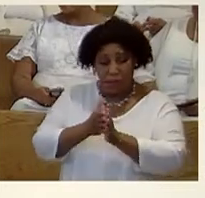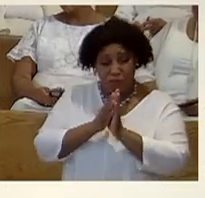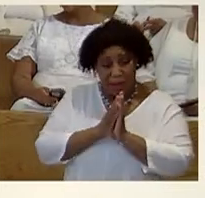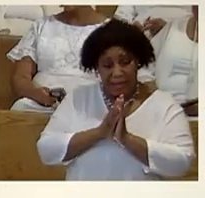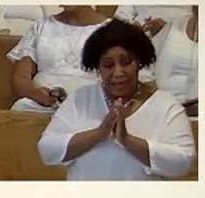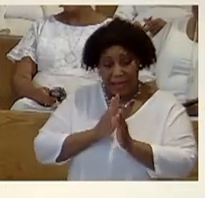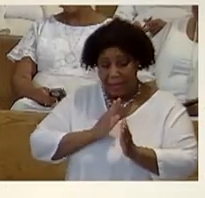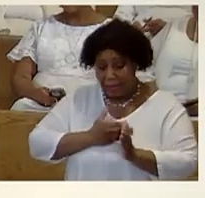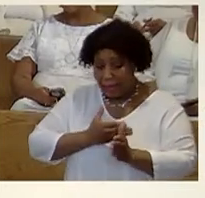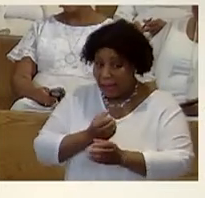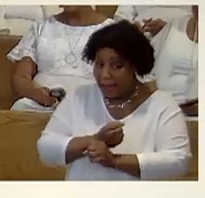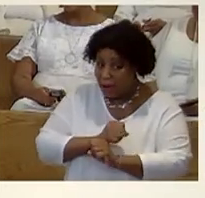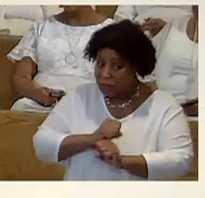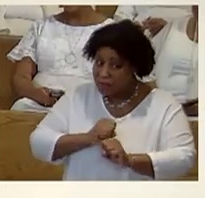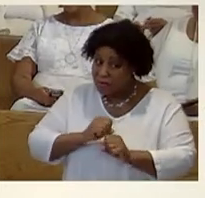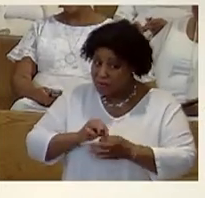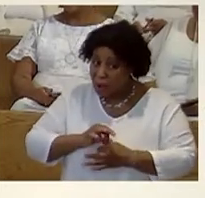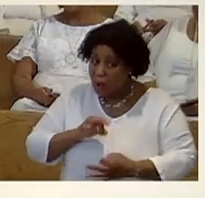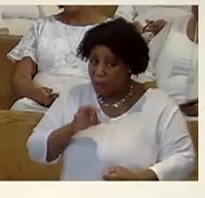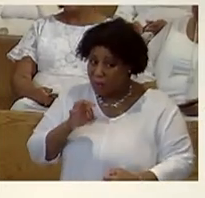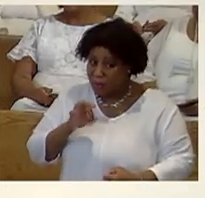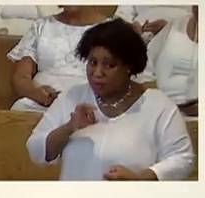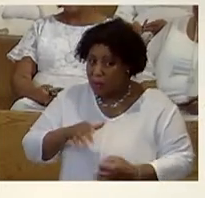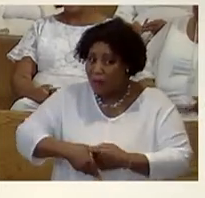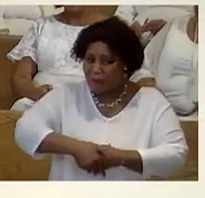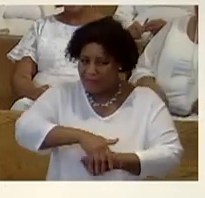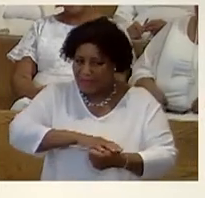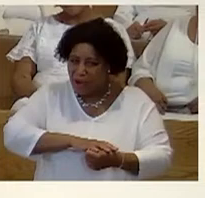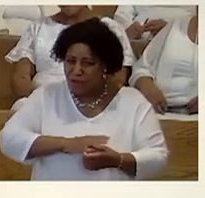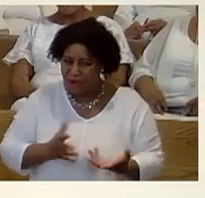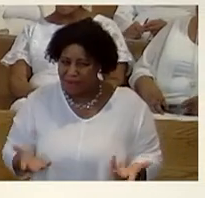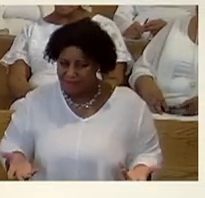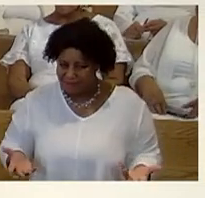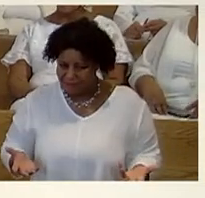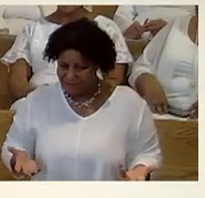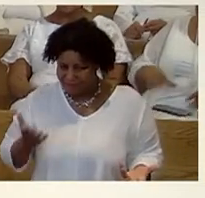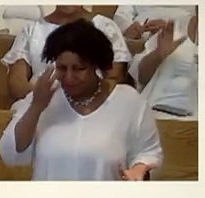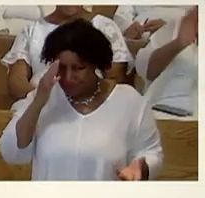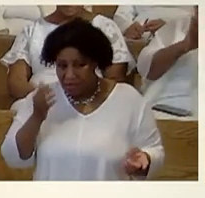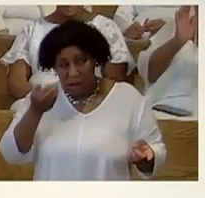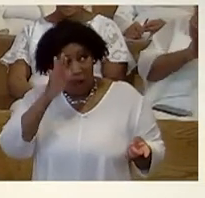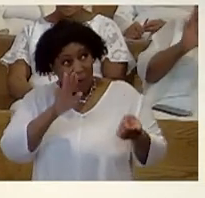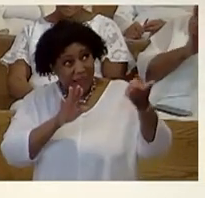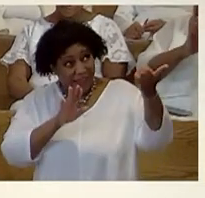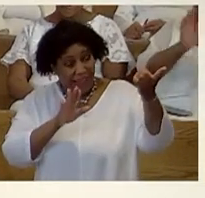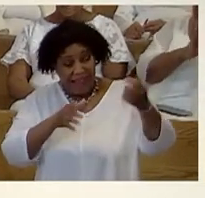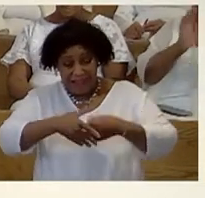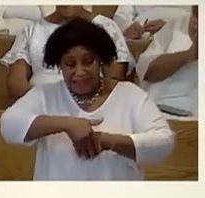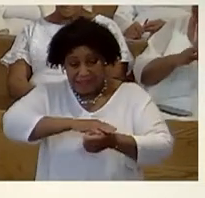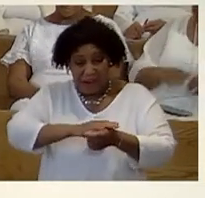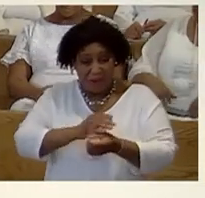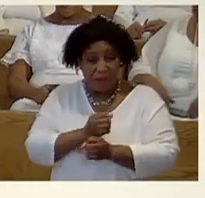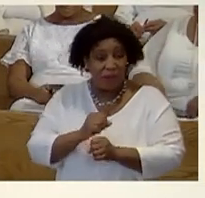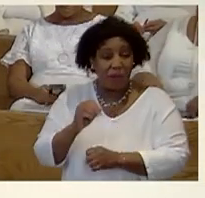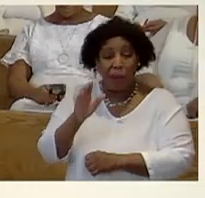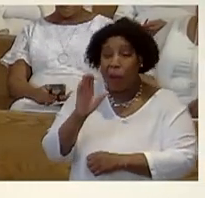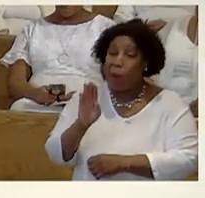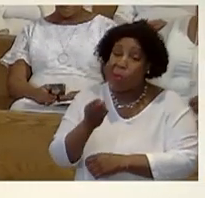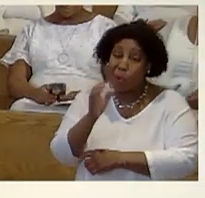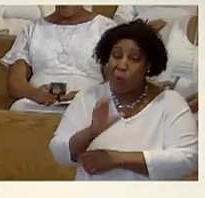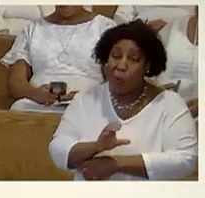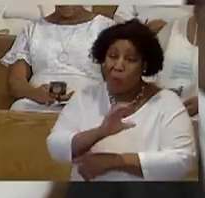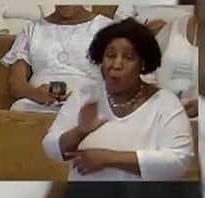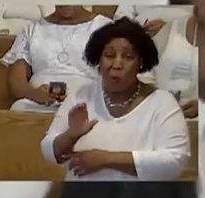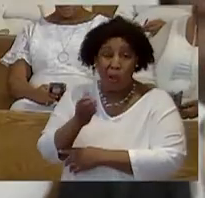our souls would be covered. And you know that only God can cover the soul. Yeah, Blue Cross and Blue Shield